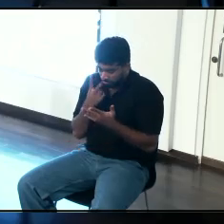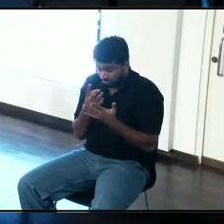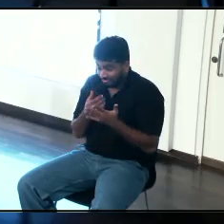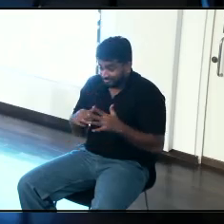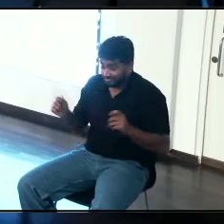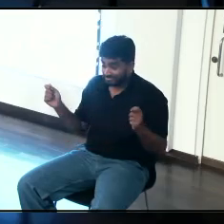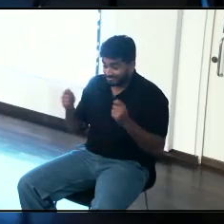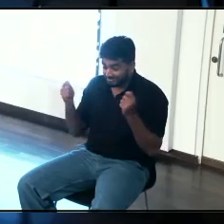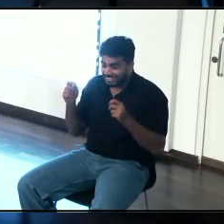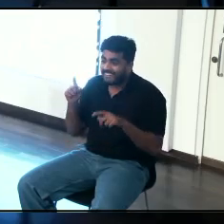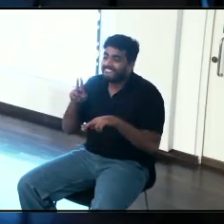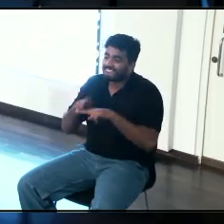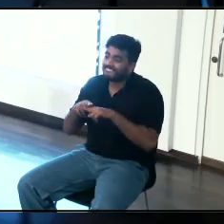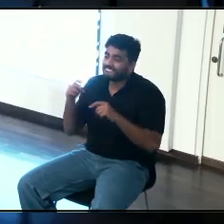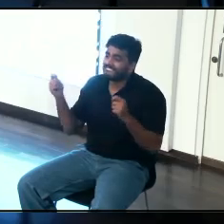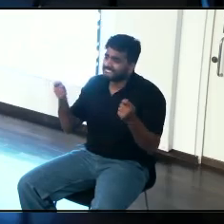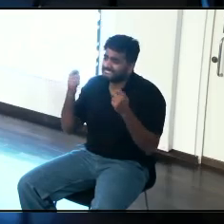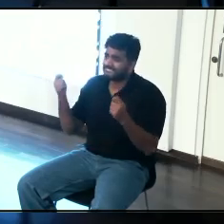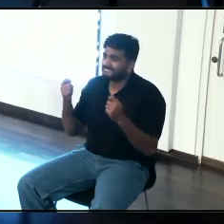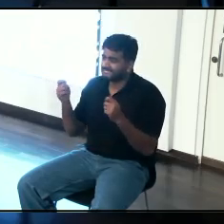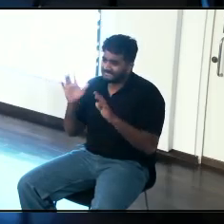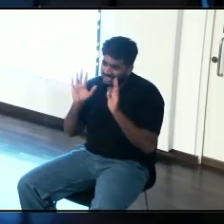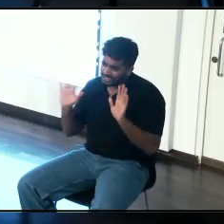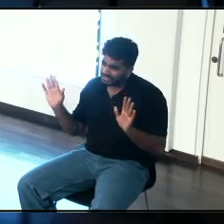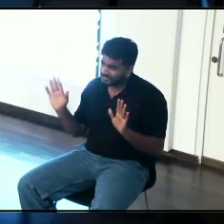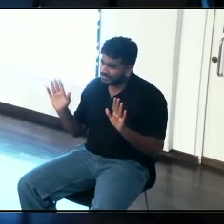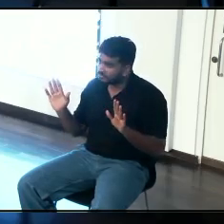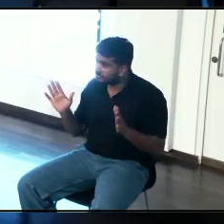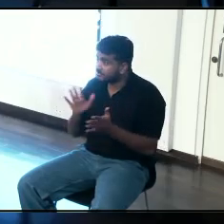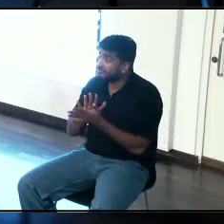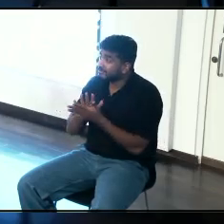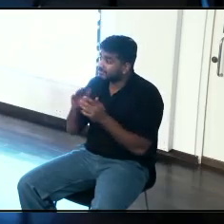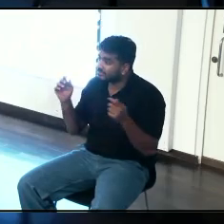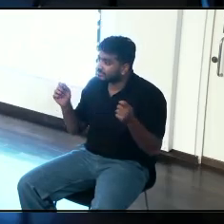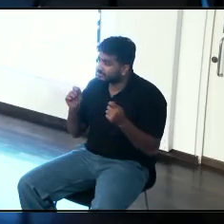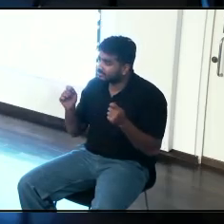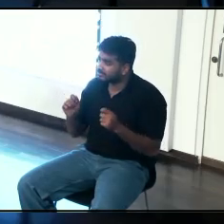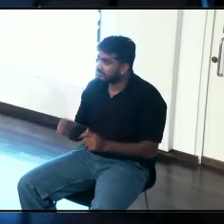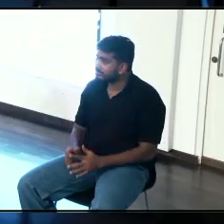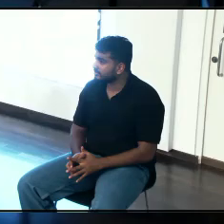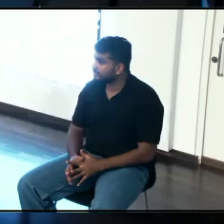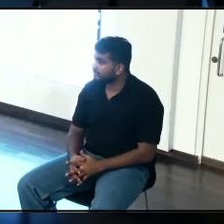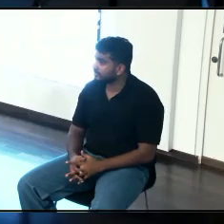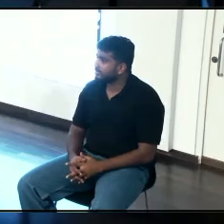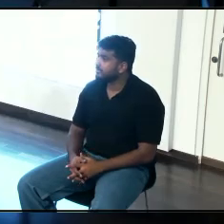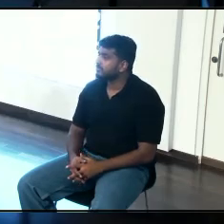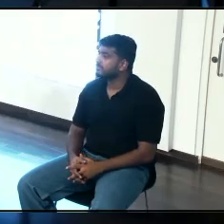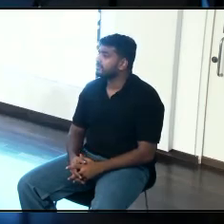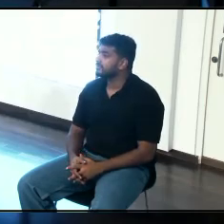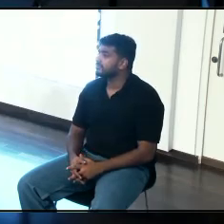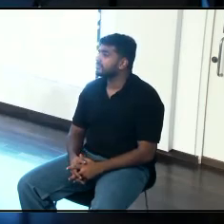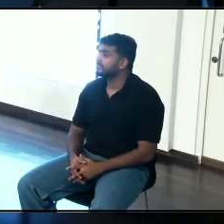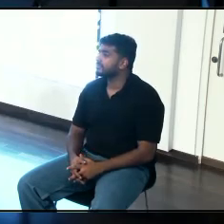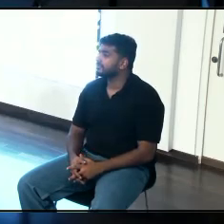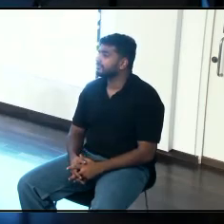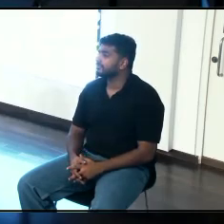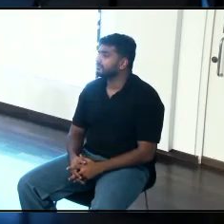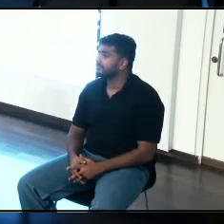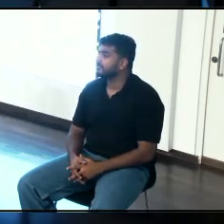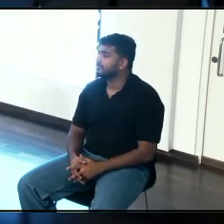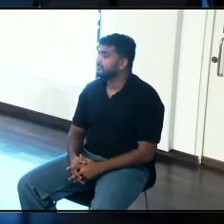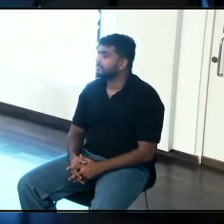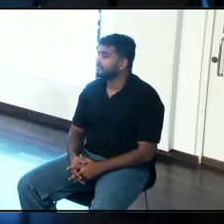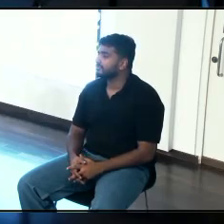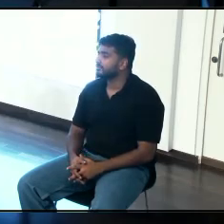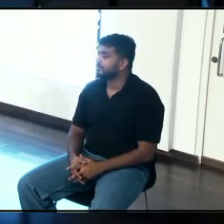their festivals. And those were not the type of homes that interested me. This kind of scares me then. That means these are